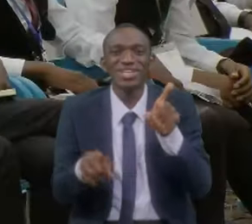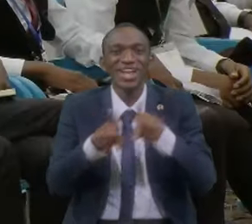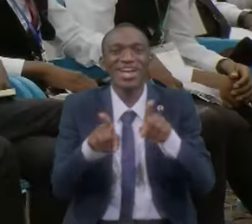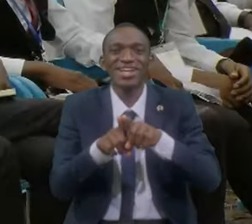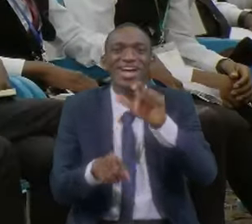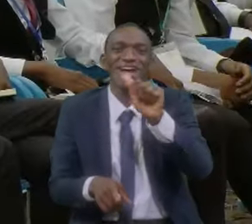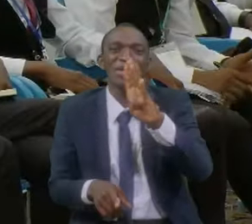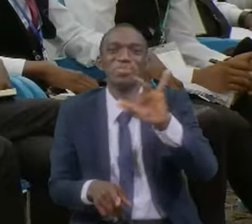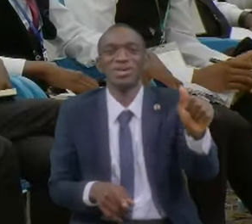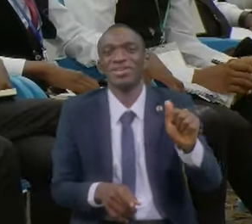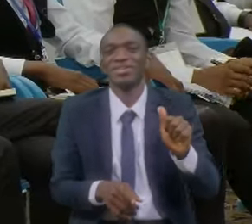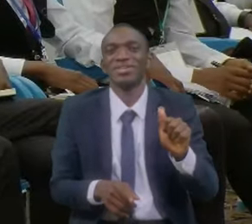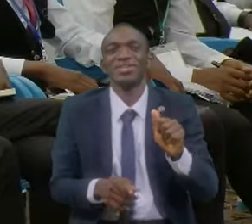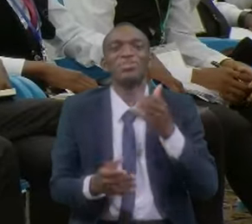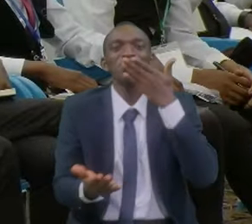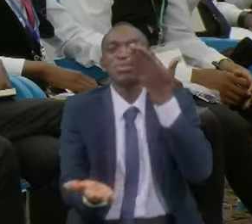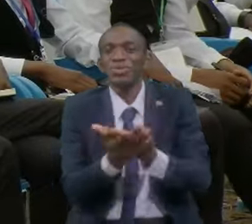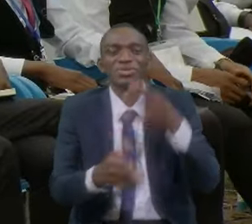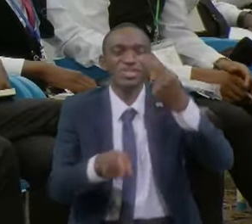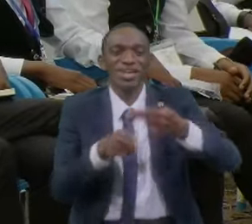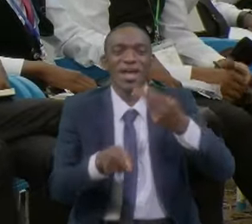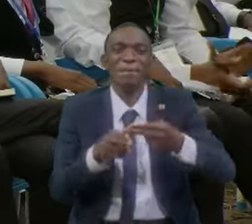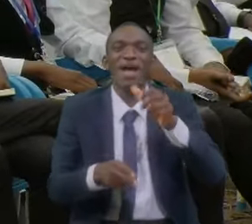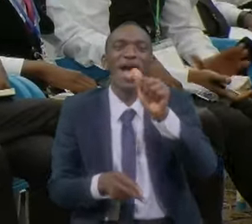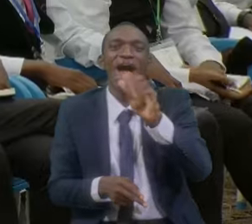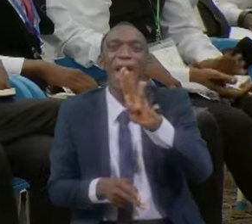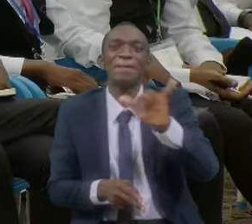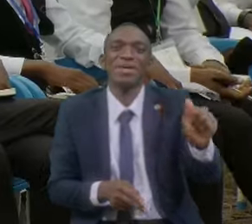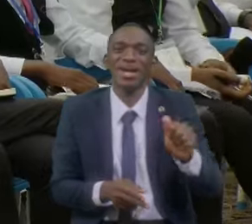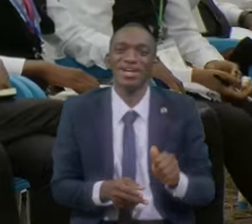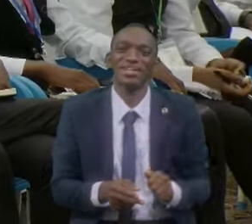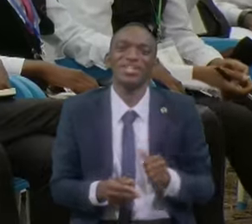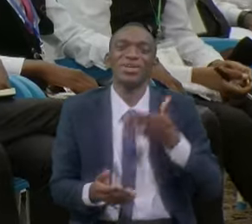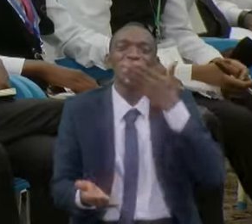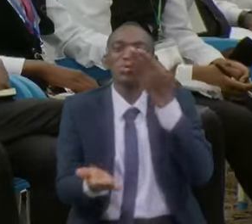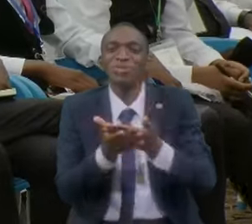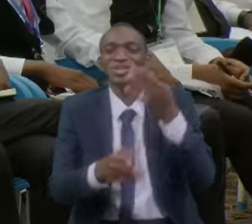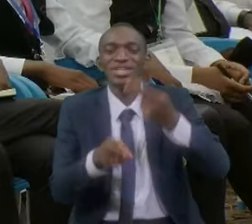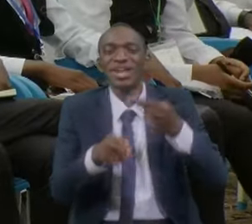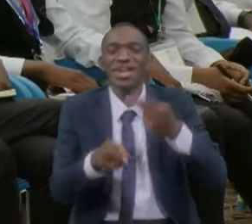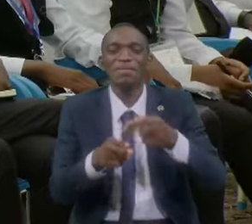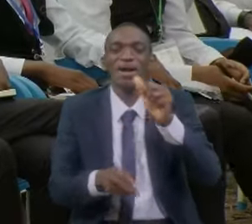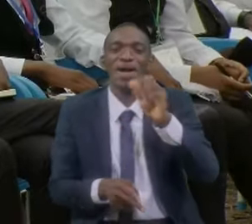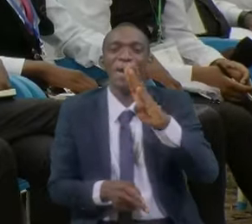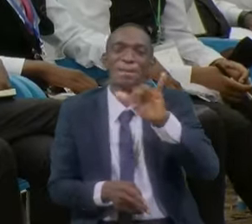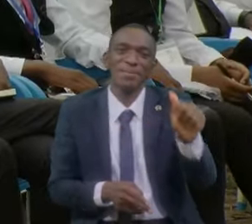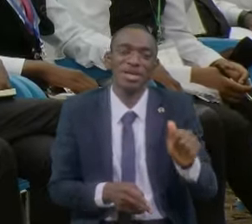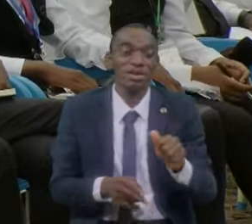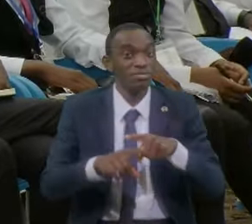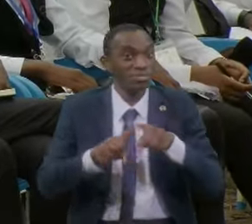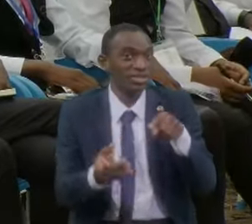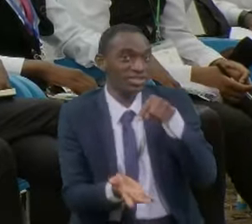Good name, Abia. Good name, Abia. Yeah. But this